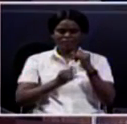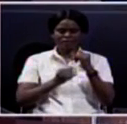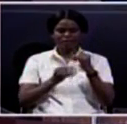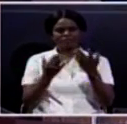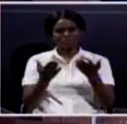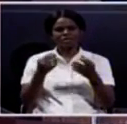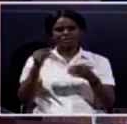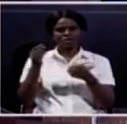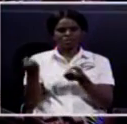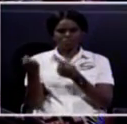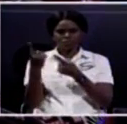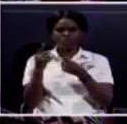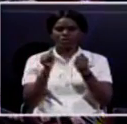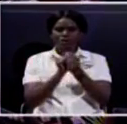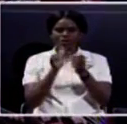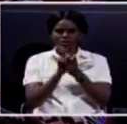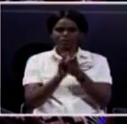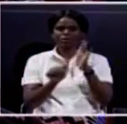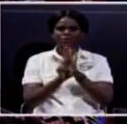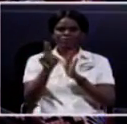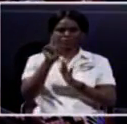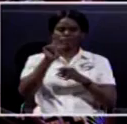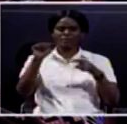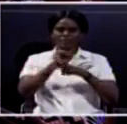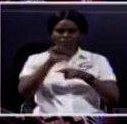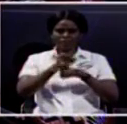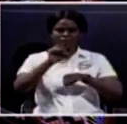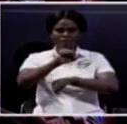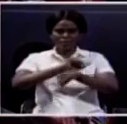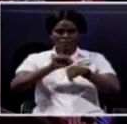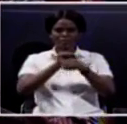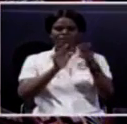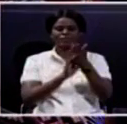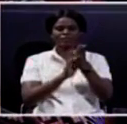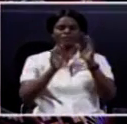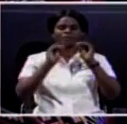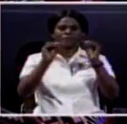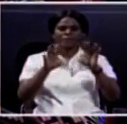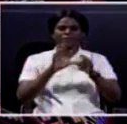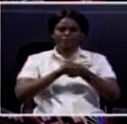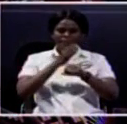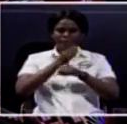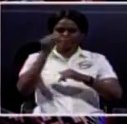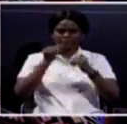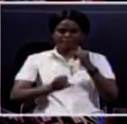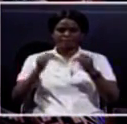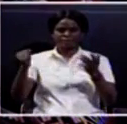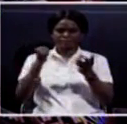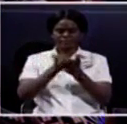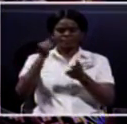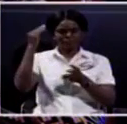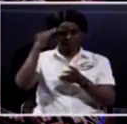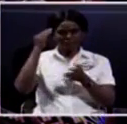went to Nkrumah College of Education to train as a secondary school teacher. Thereafter, I was appointed as the head of a basic school